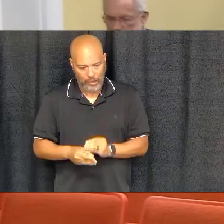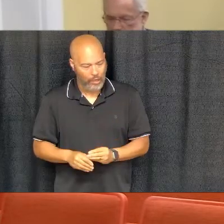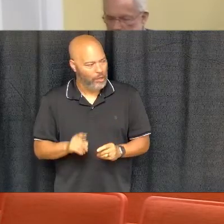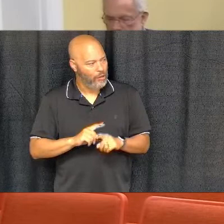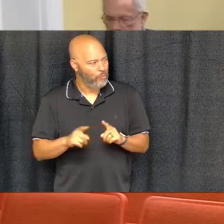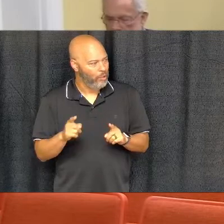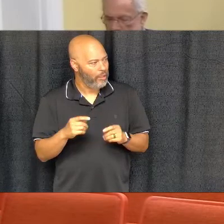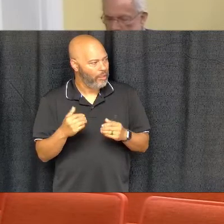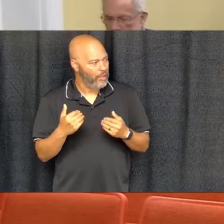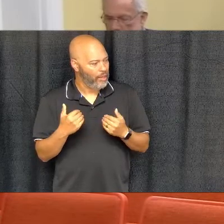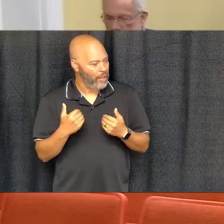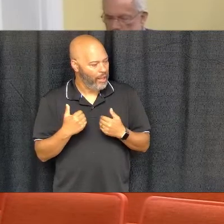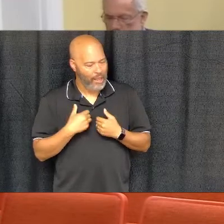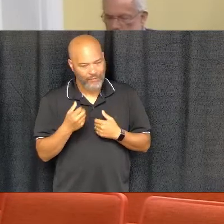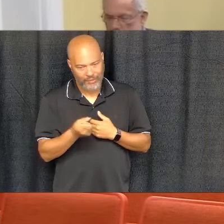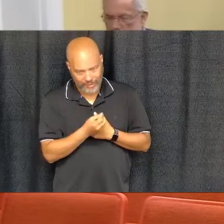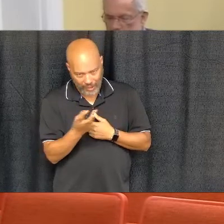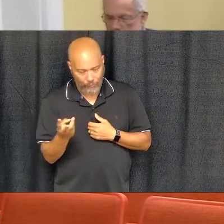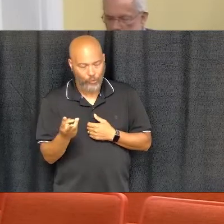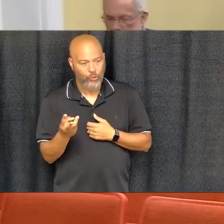are several